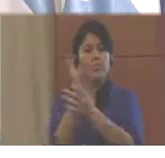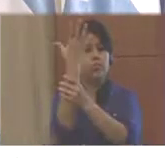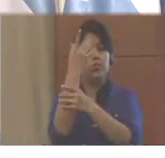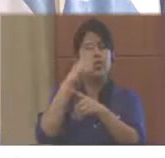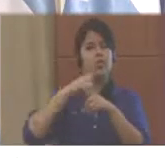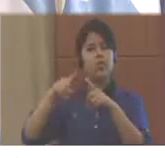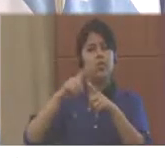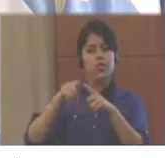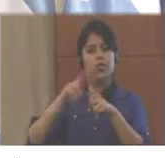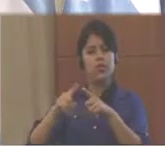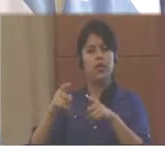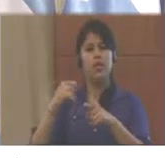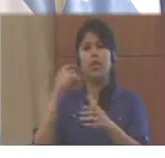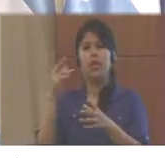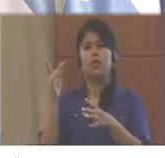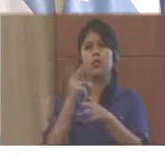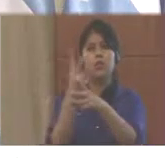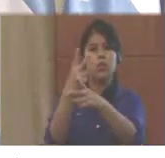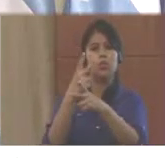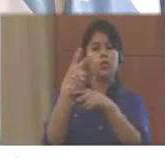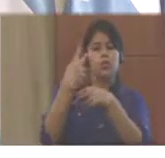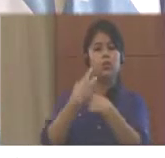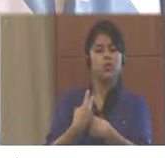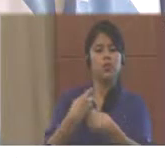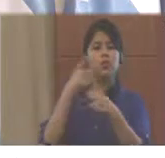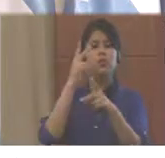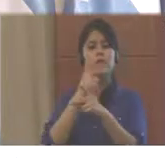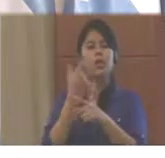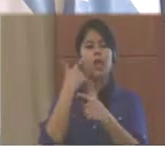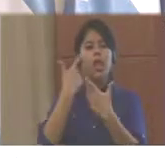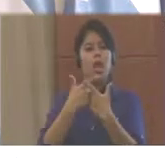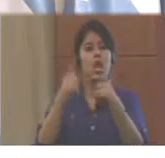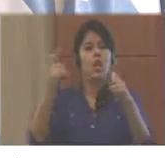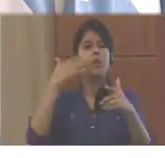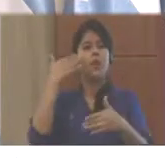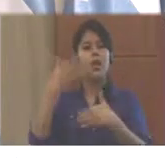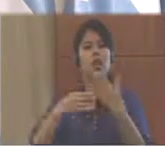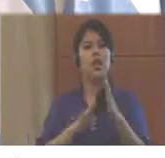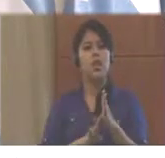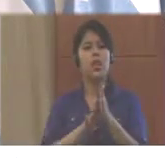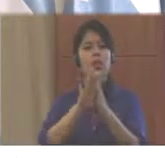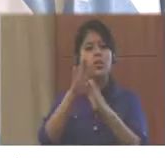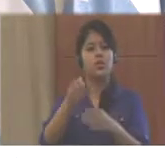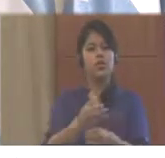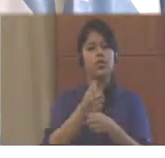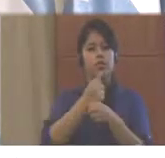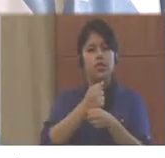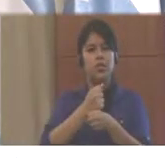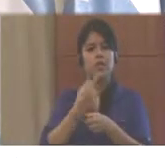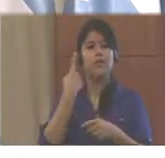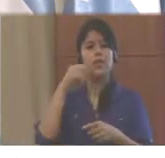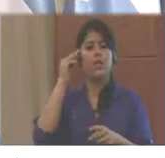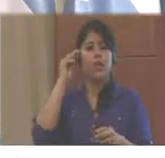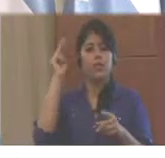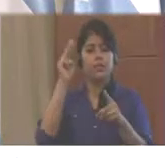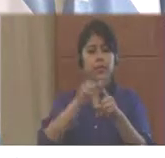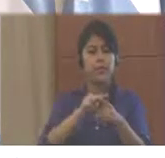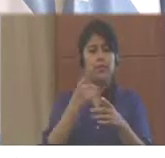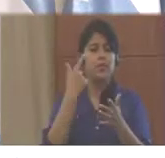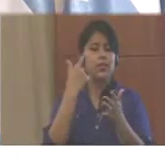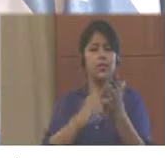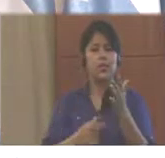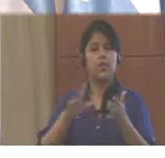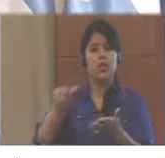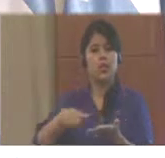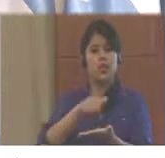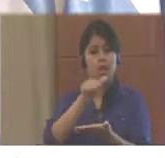sustaining development goals. The third message and final message is that the agenda of small island development states